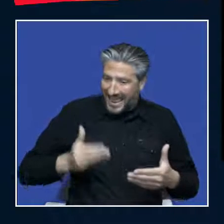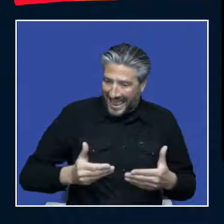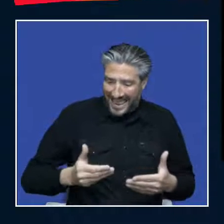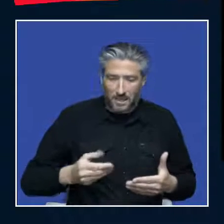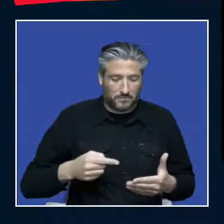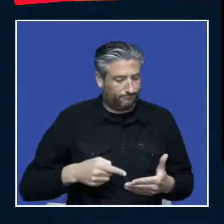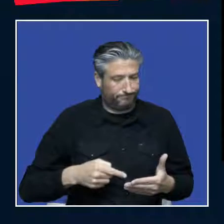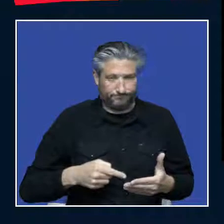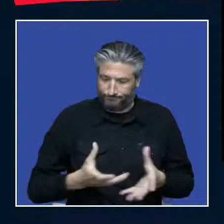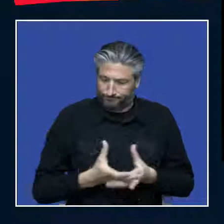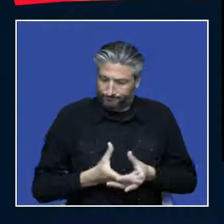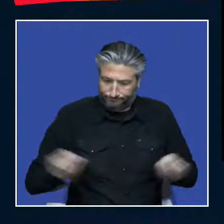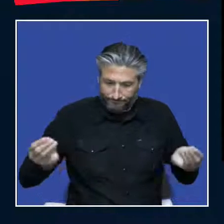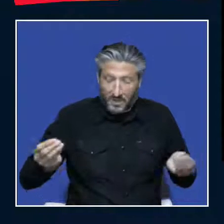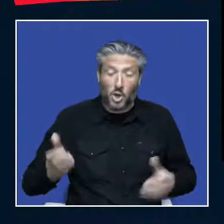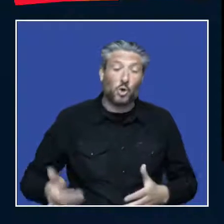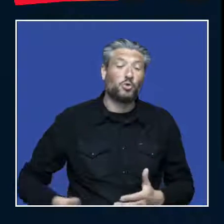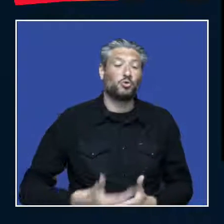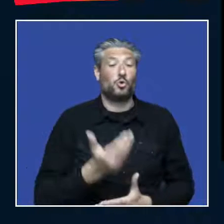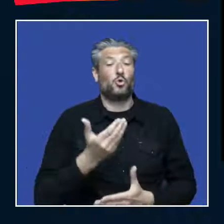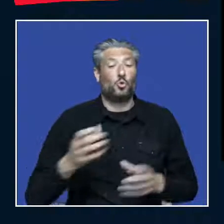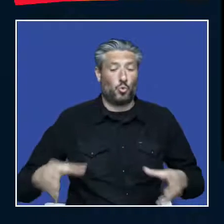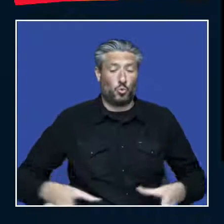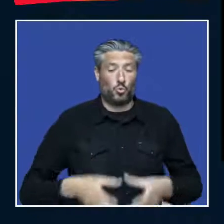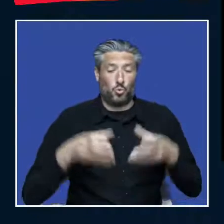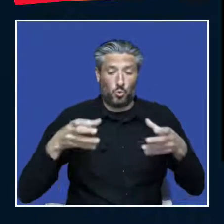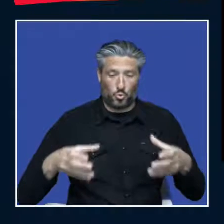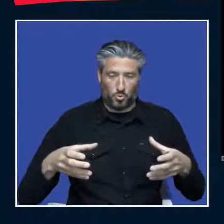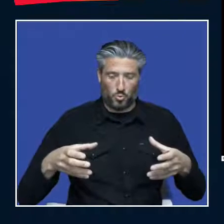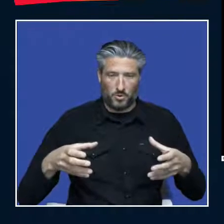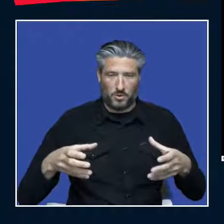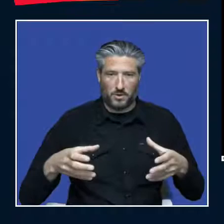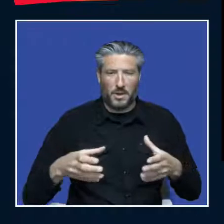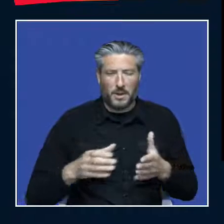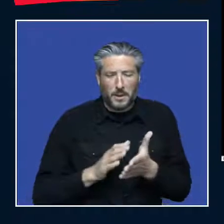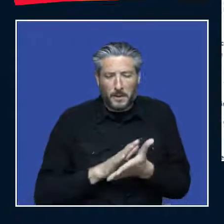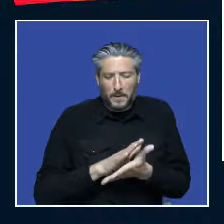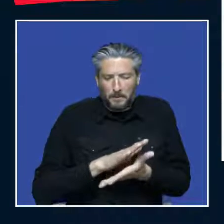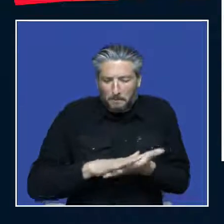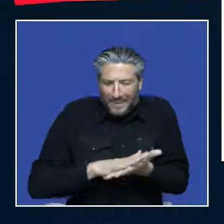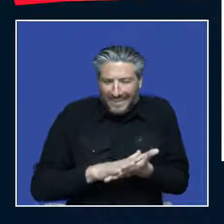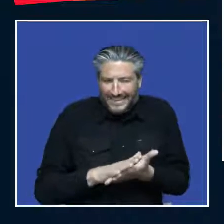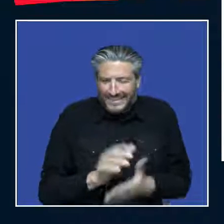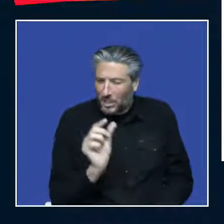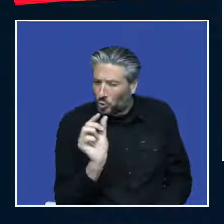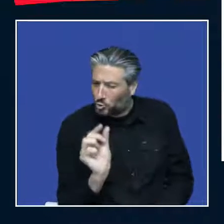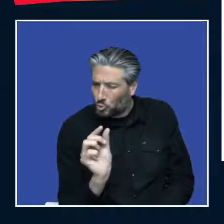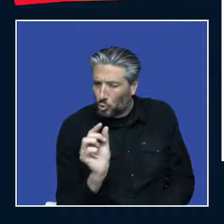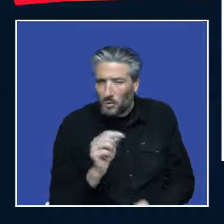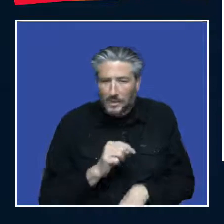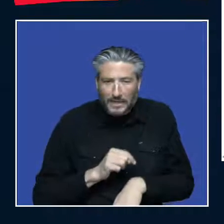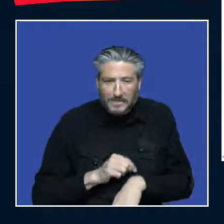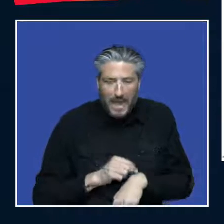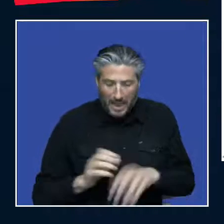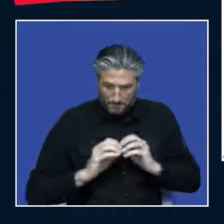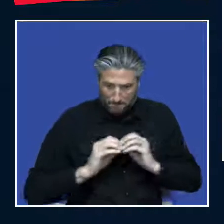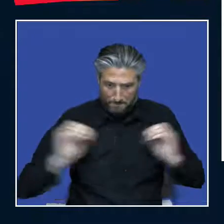have an outage. It's a shortly outage, but there is one. Okay.